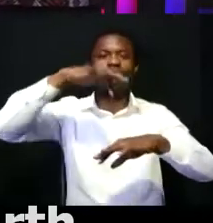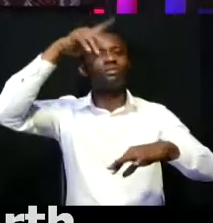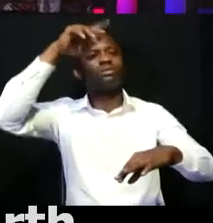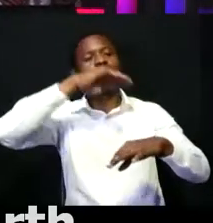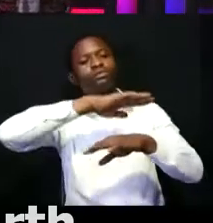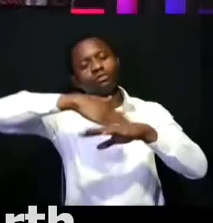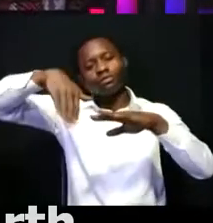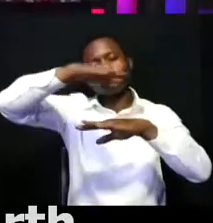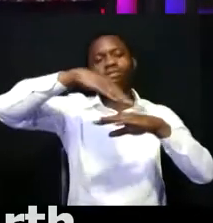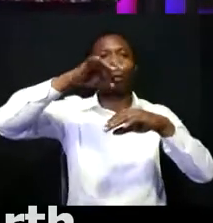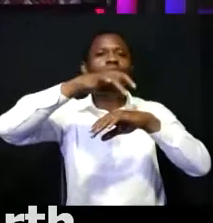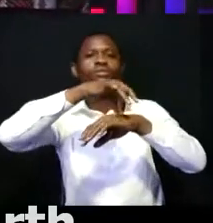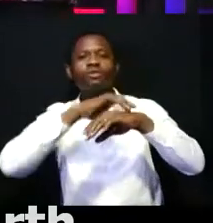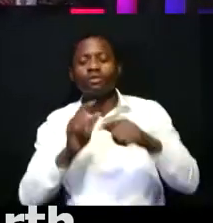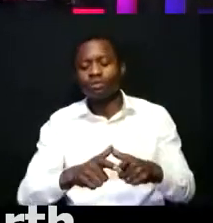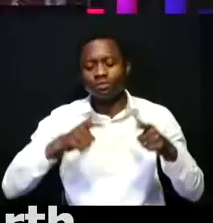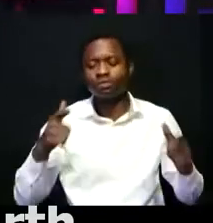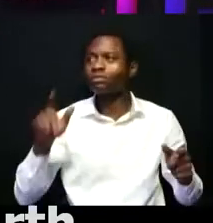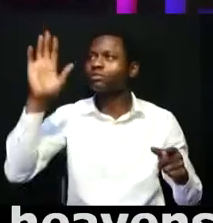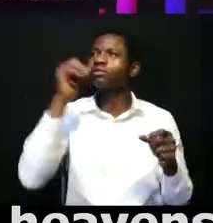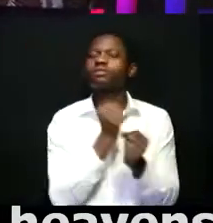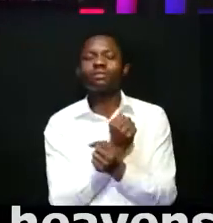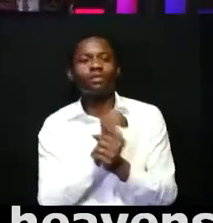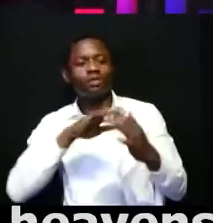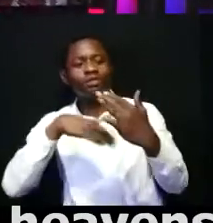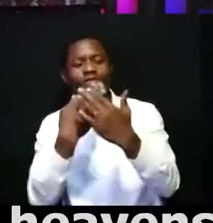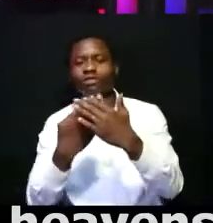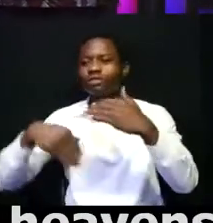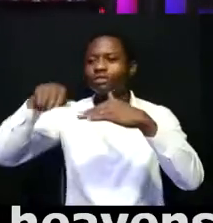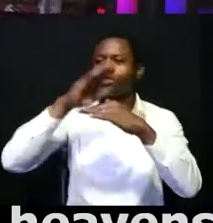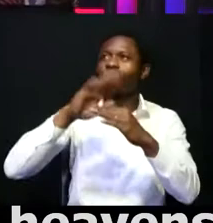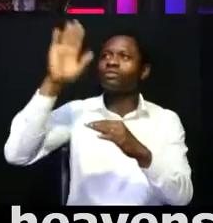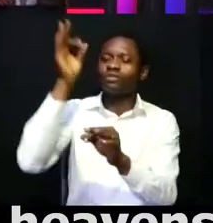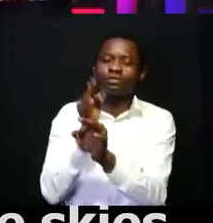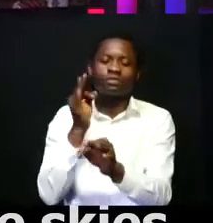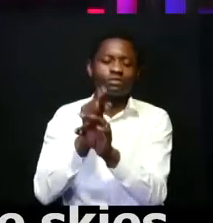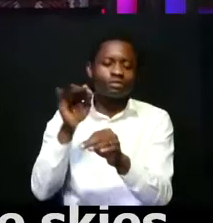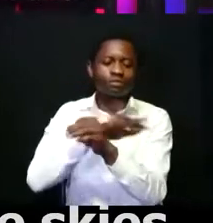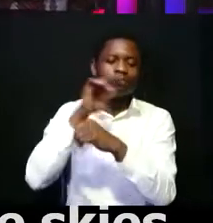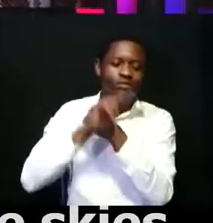Your friend.